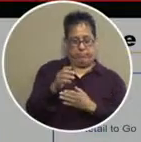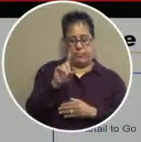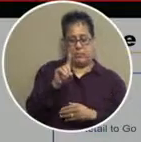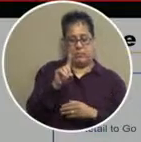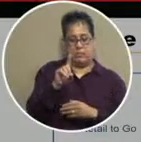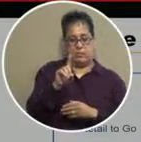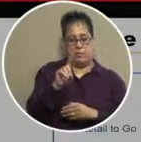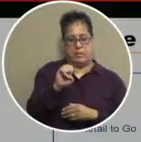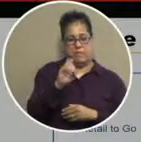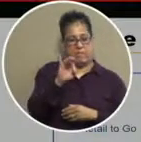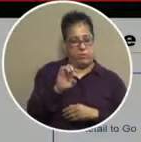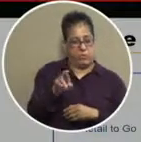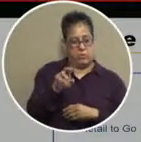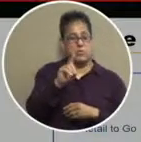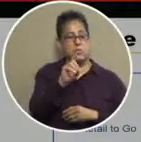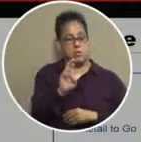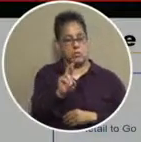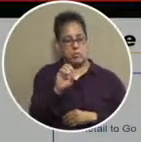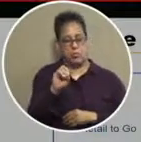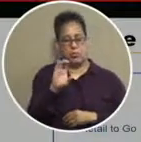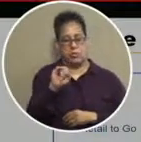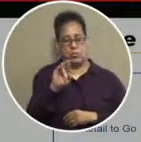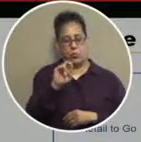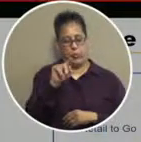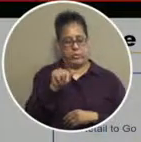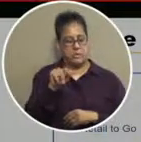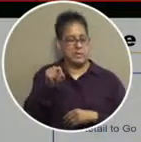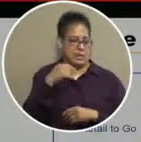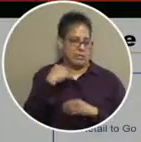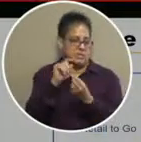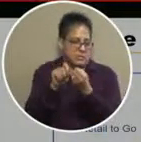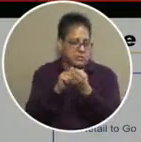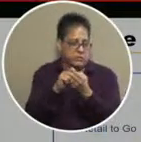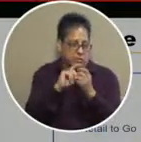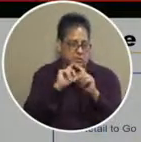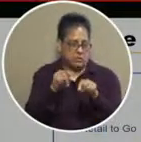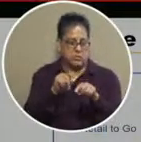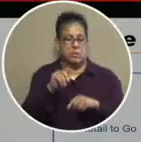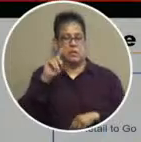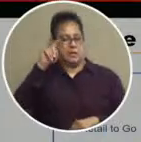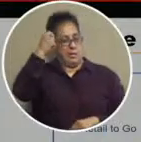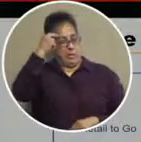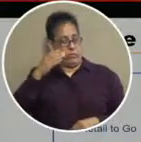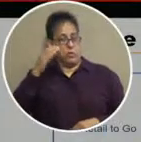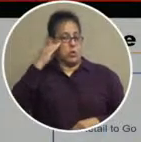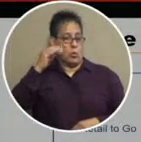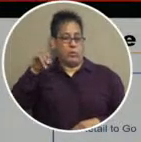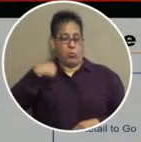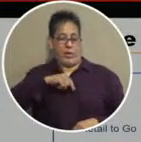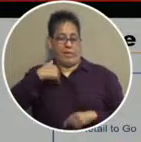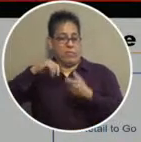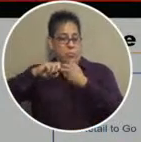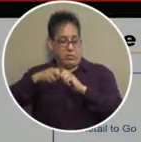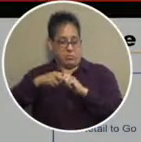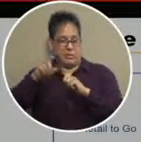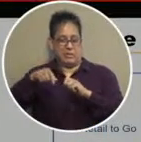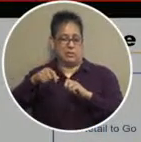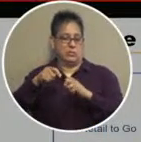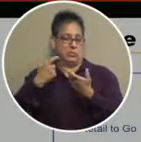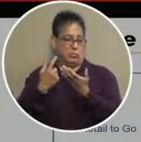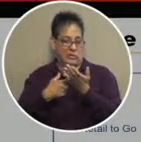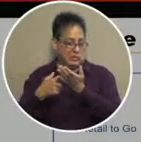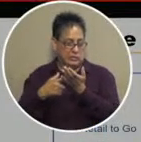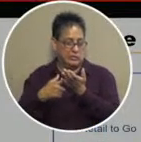Dr. Ocaranza to give you specifics on that. The governor knows that if we have issues that need to be addressed, that I